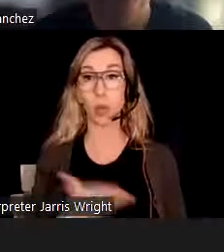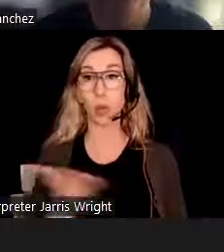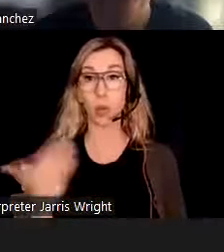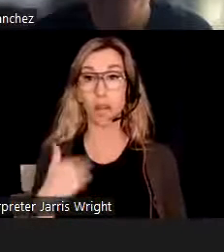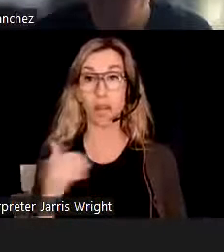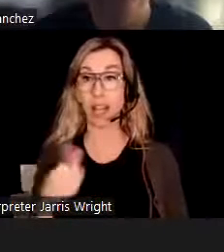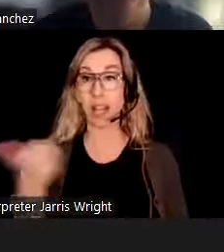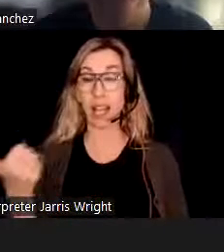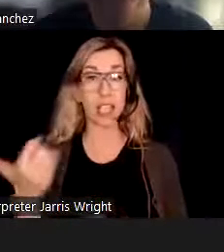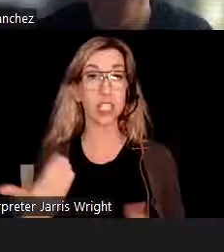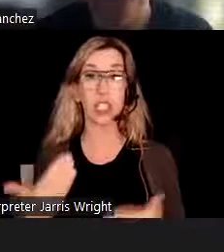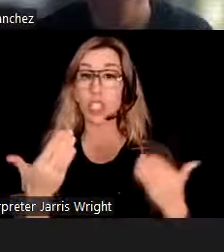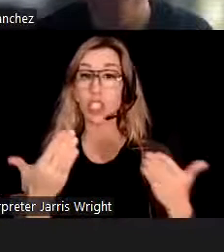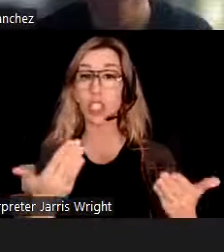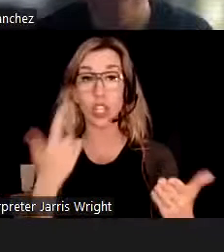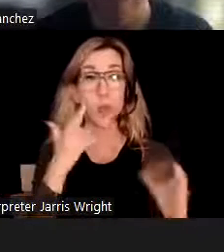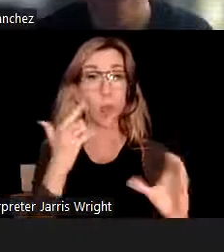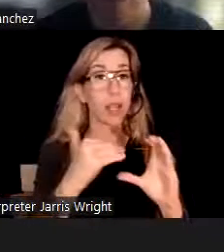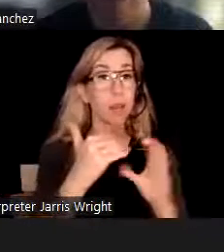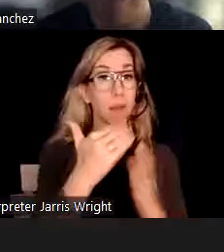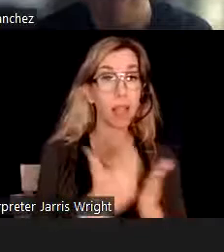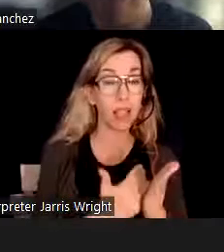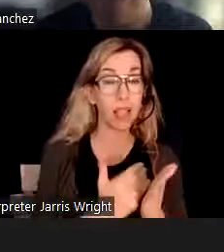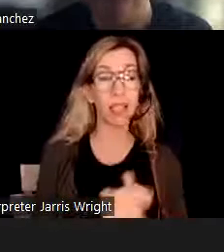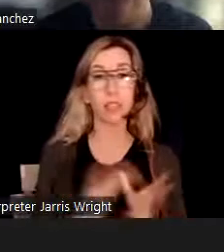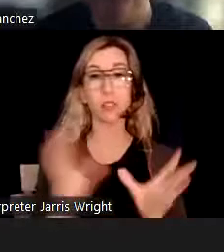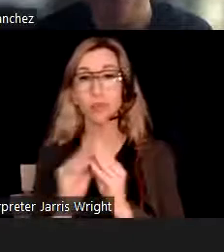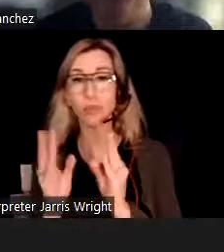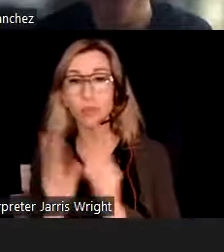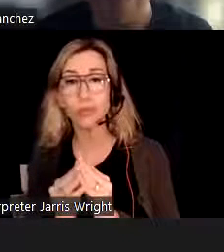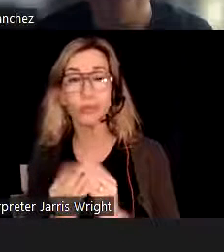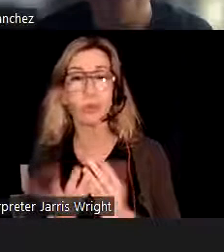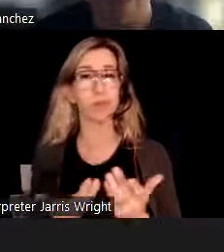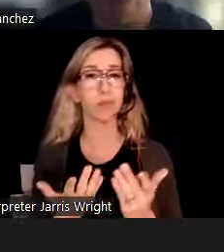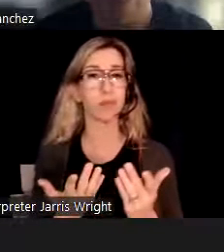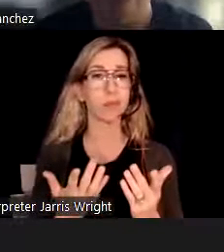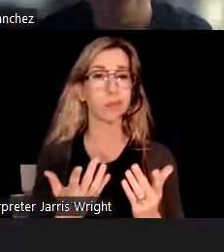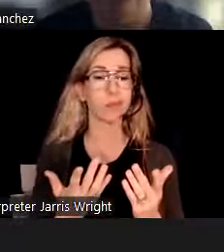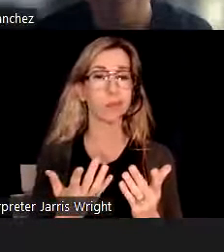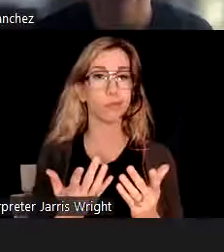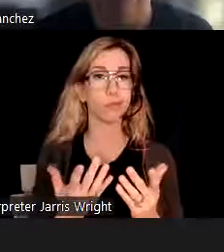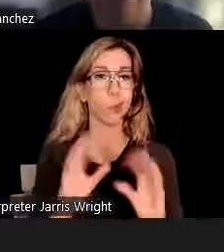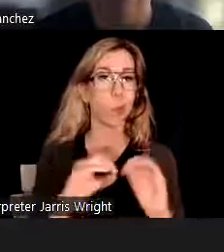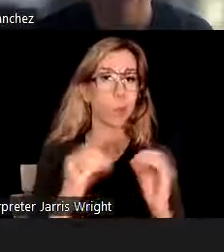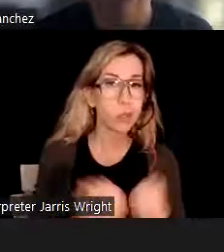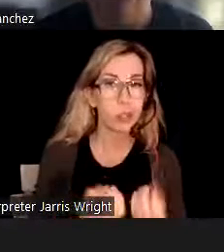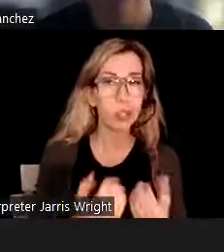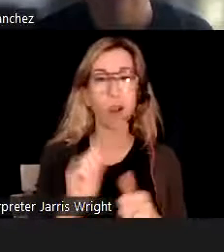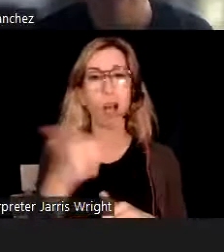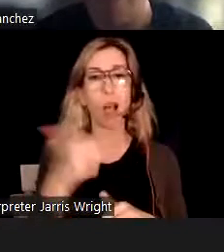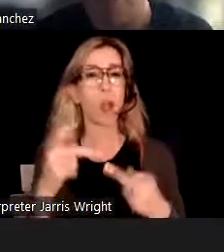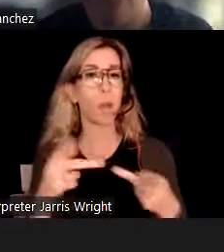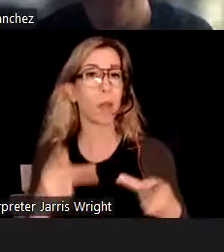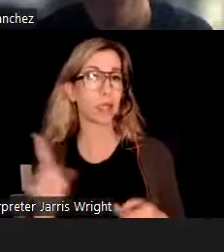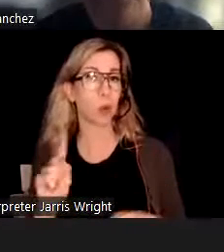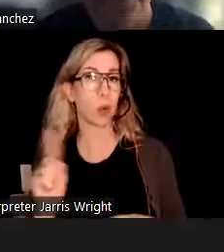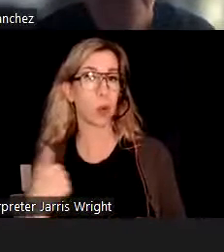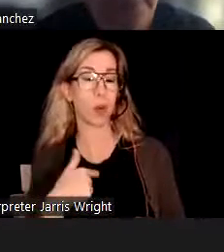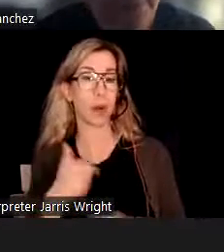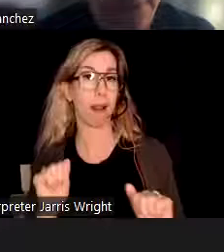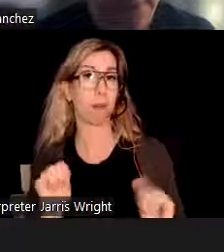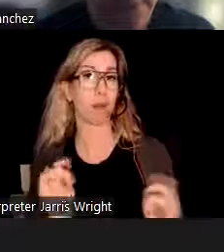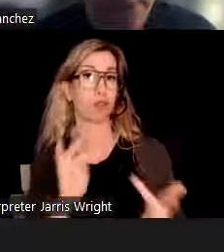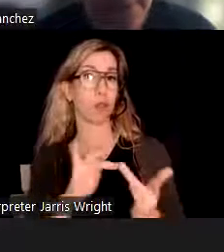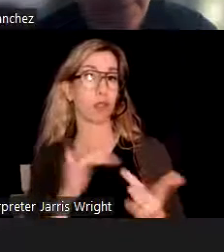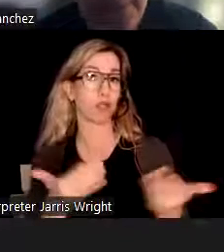suggestions about email lists, convenings, coalitions, or other places where we might be able to reach service